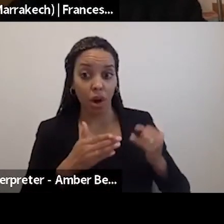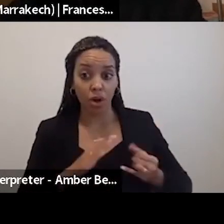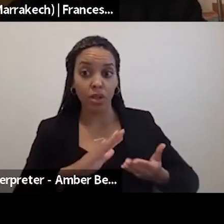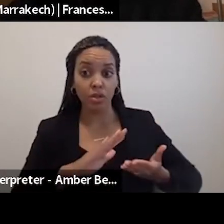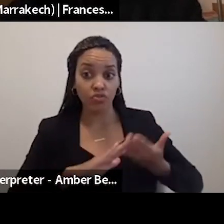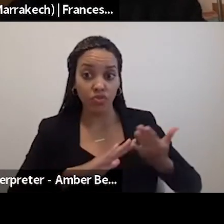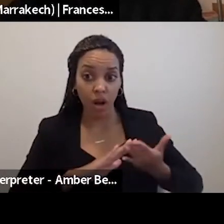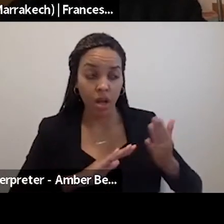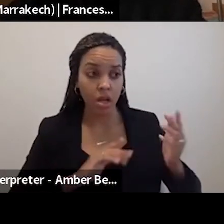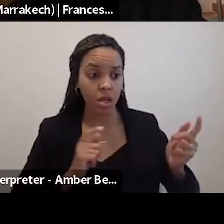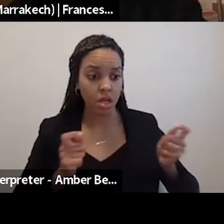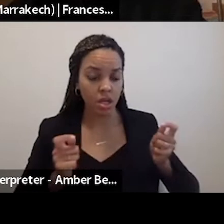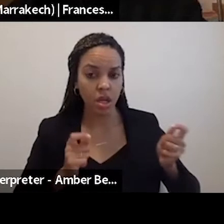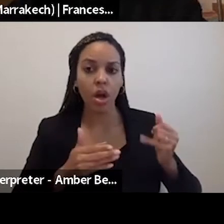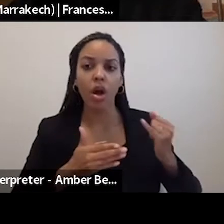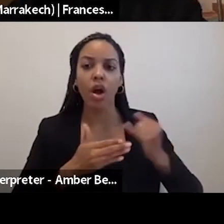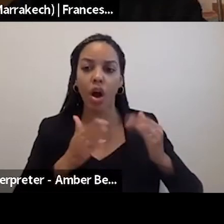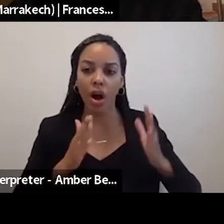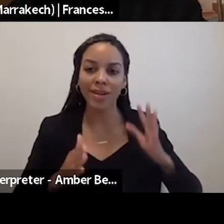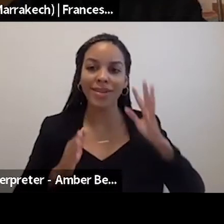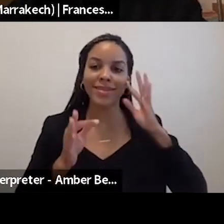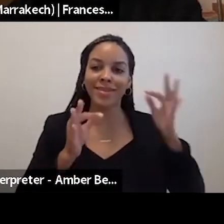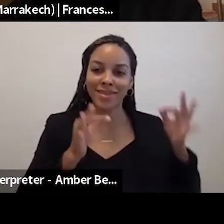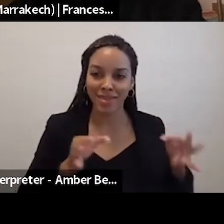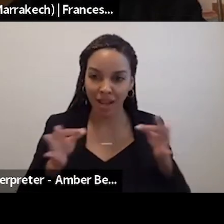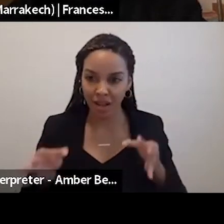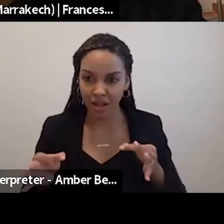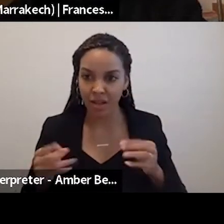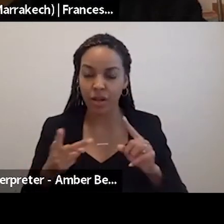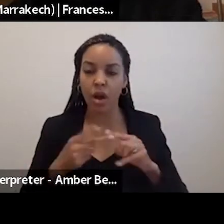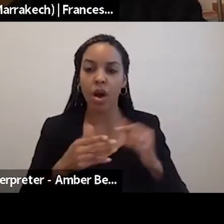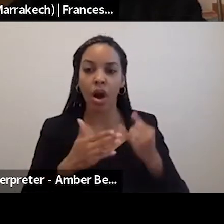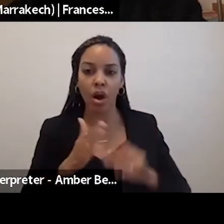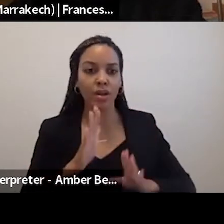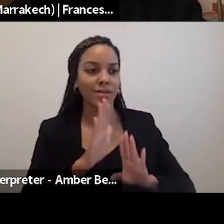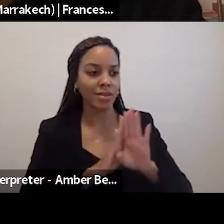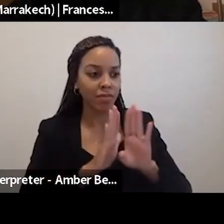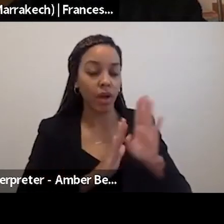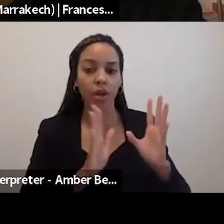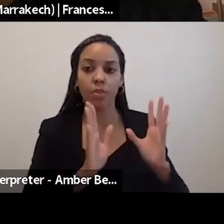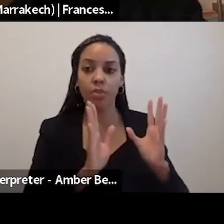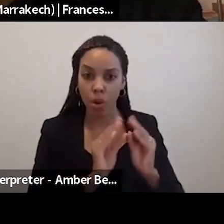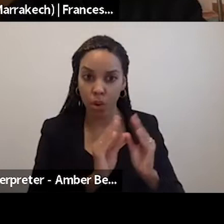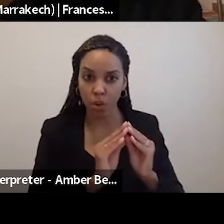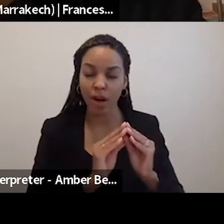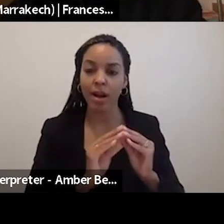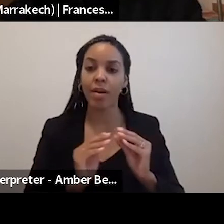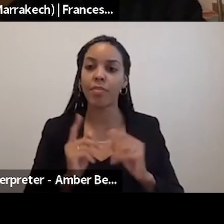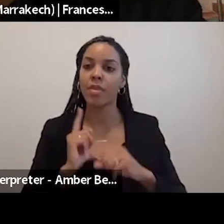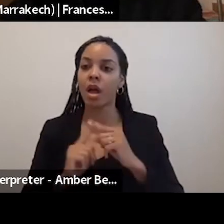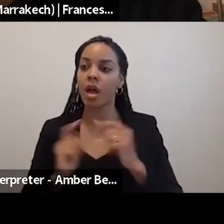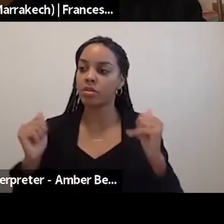make decisions and artists develop programs and seminars, and that we trust